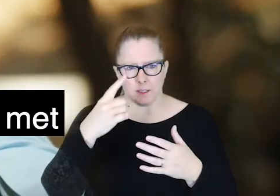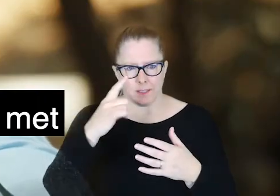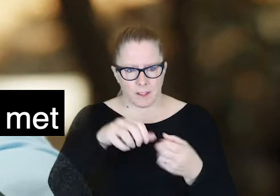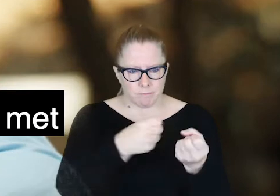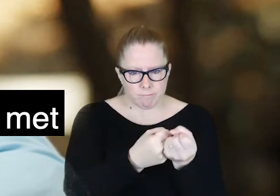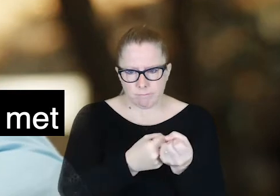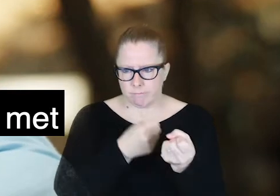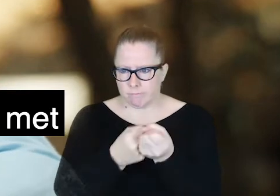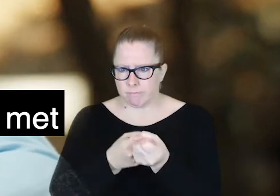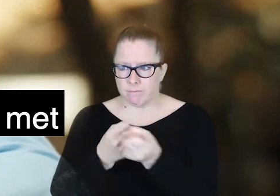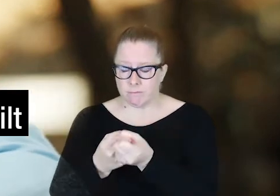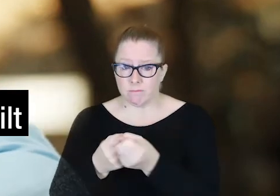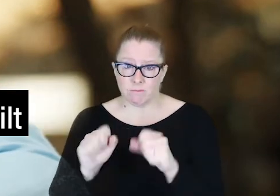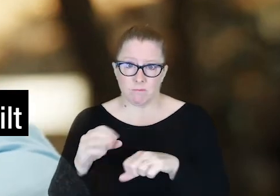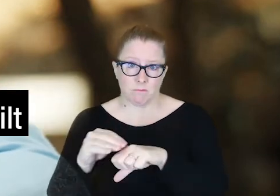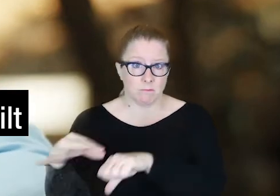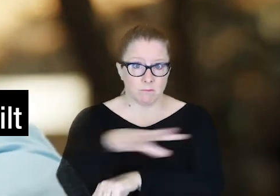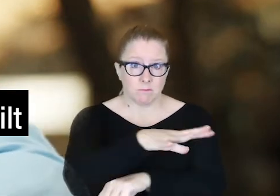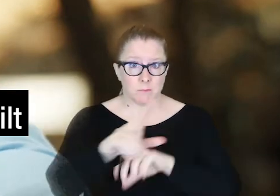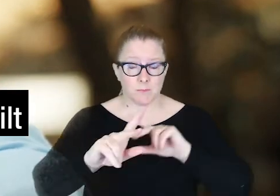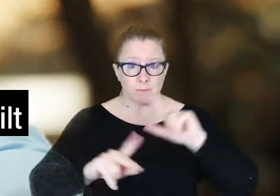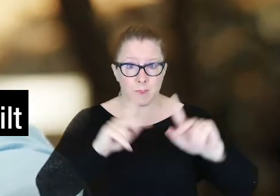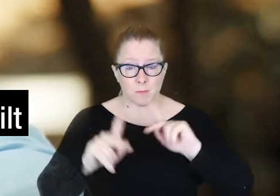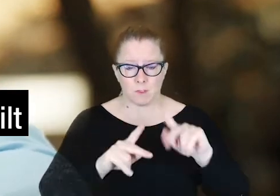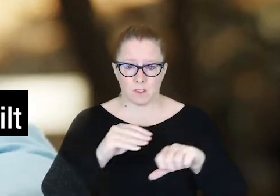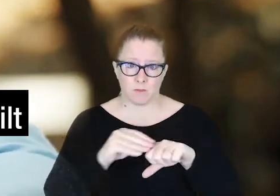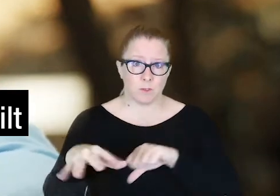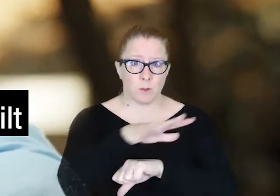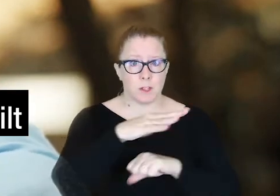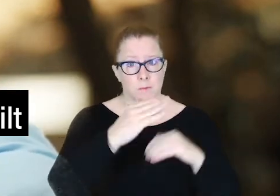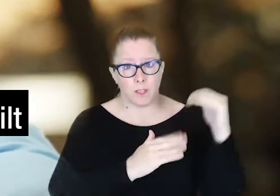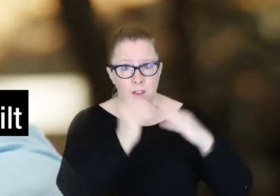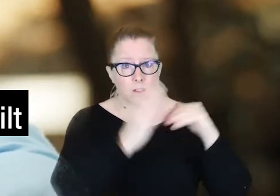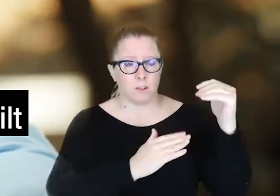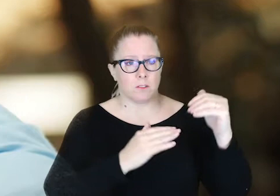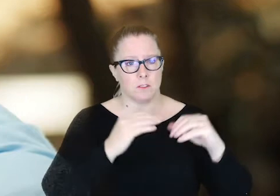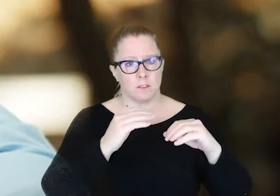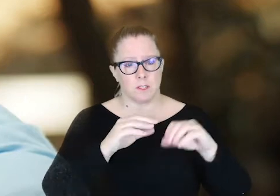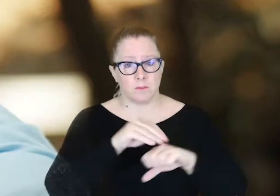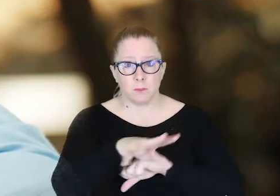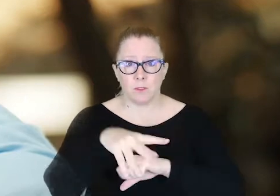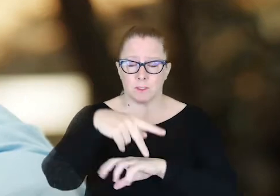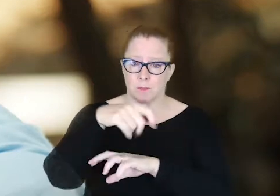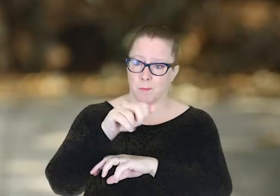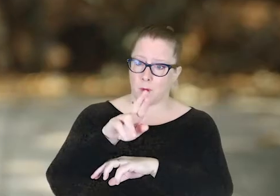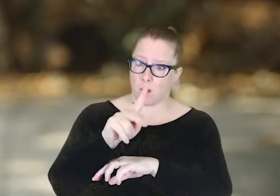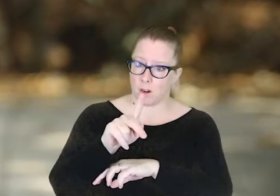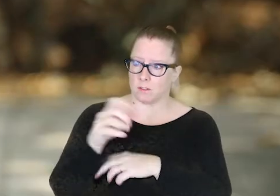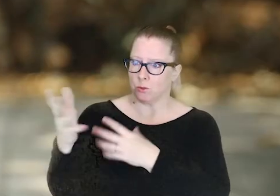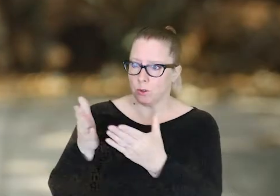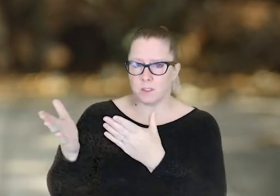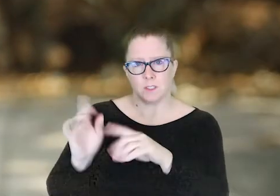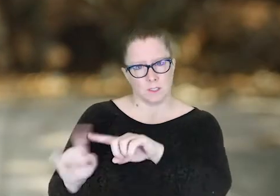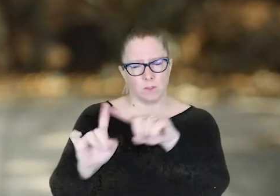that these standards are met, really influence the way that we build these products and services.